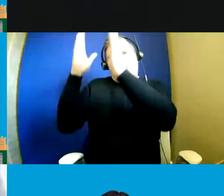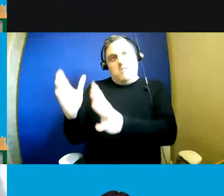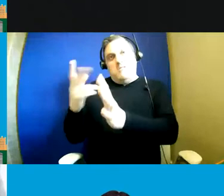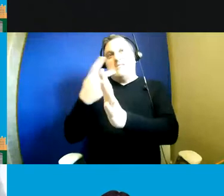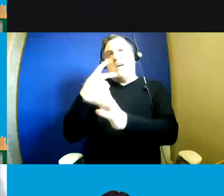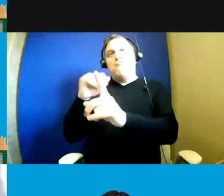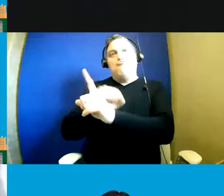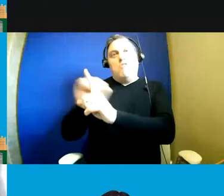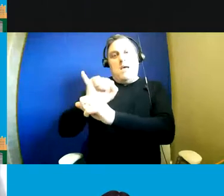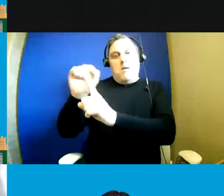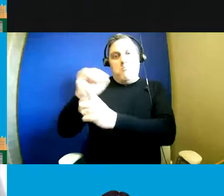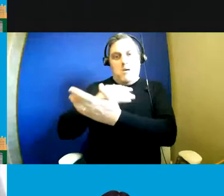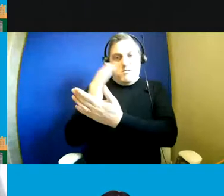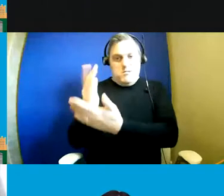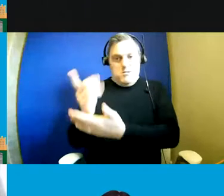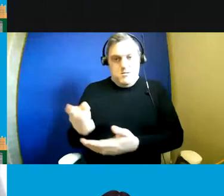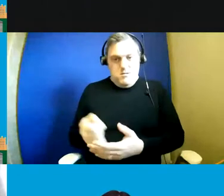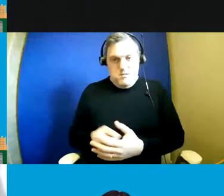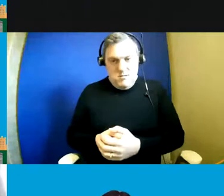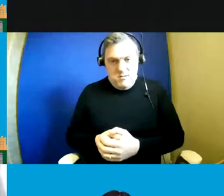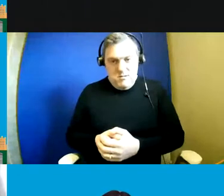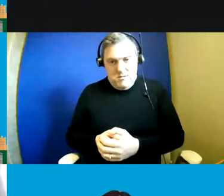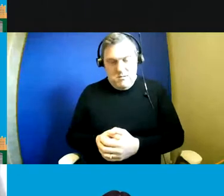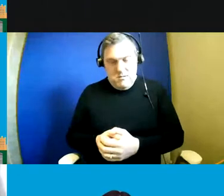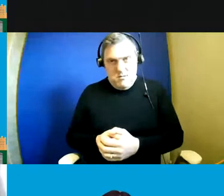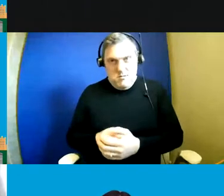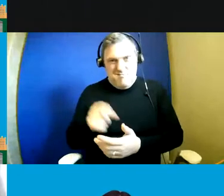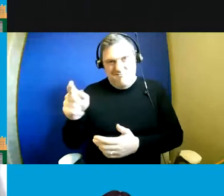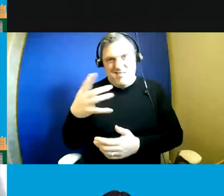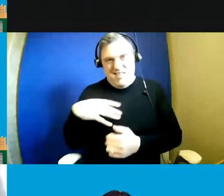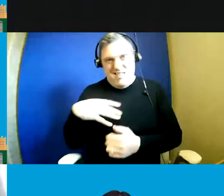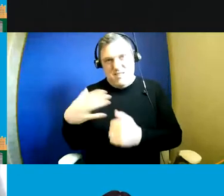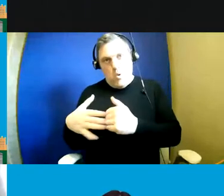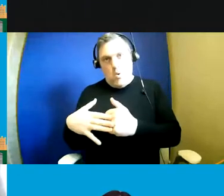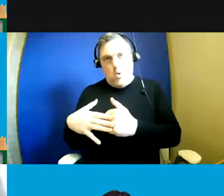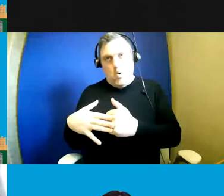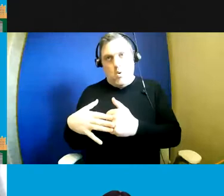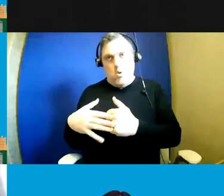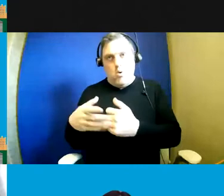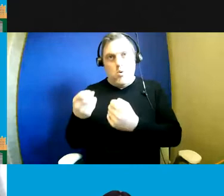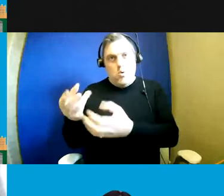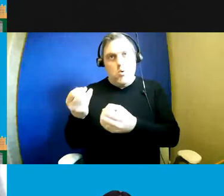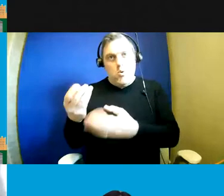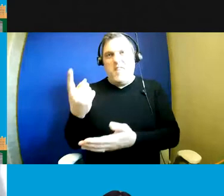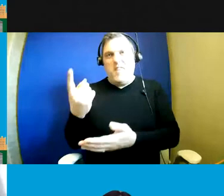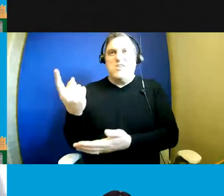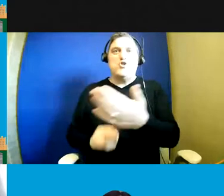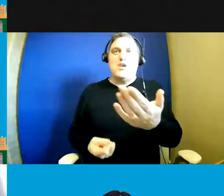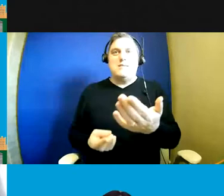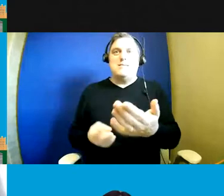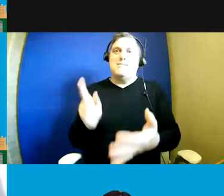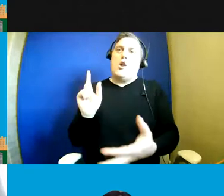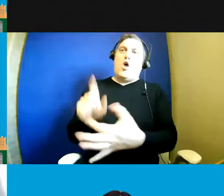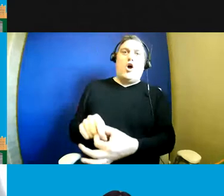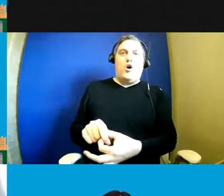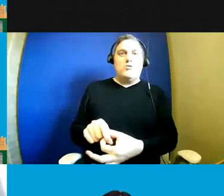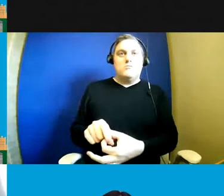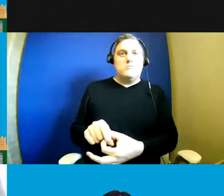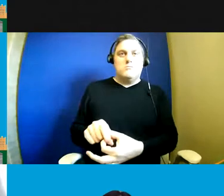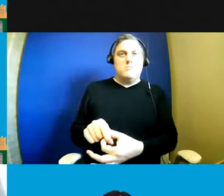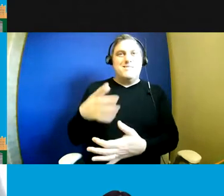rehabilitation platform, because it does need more input than simply going on to it. You do have